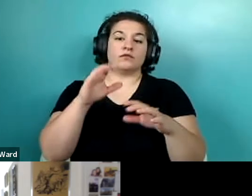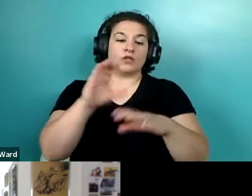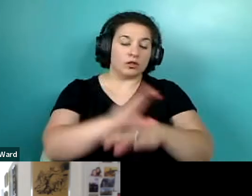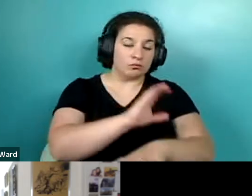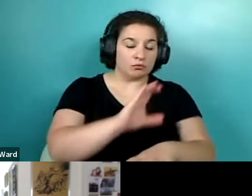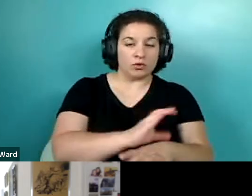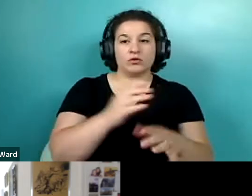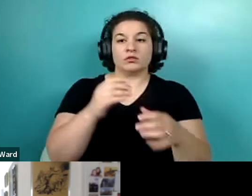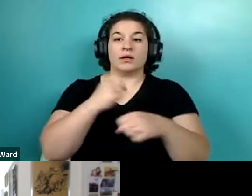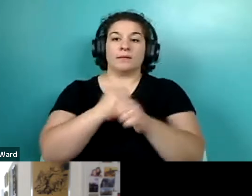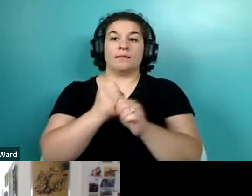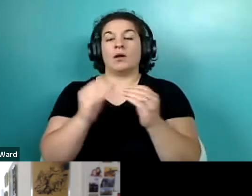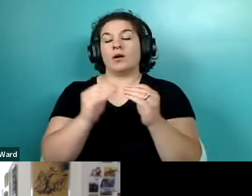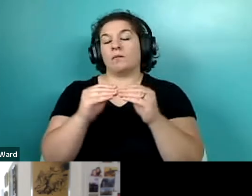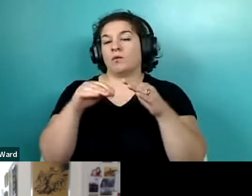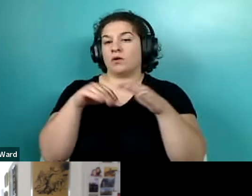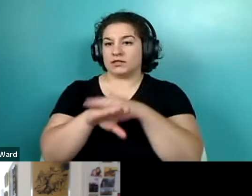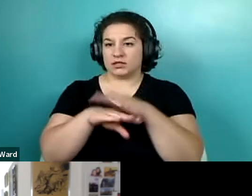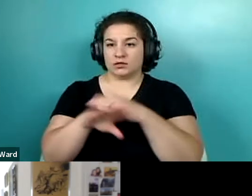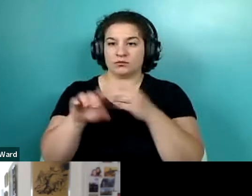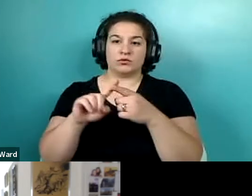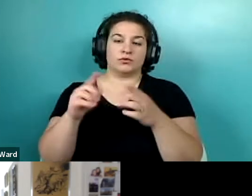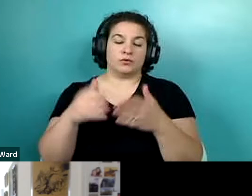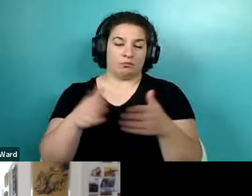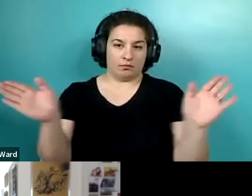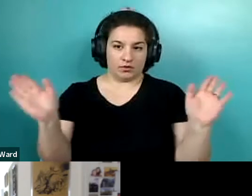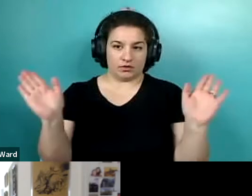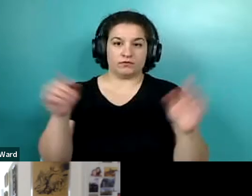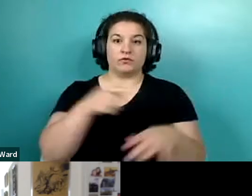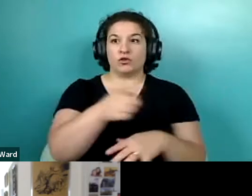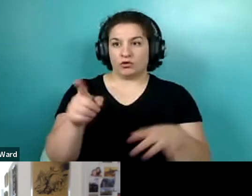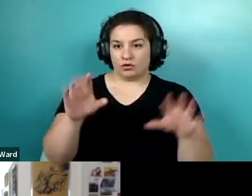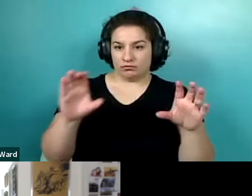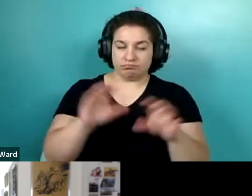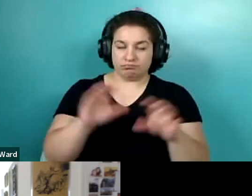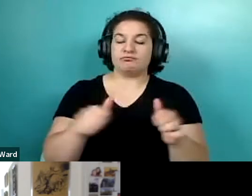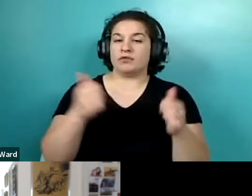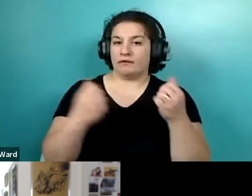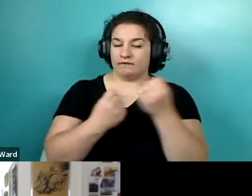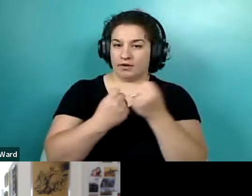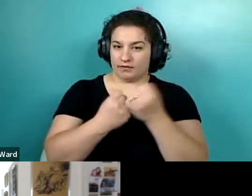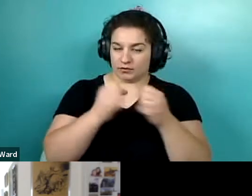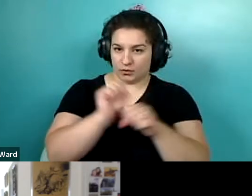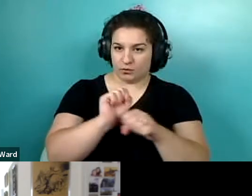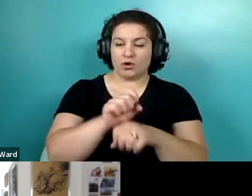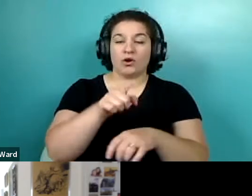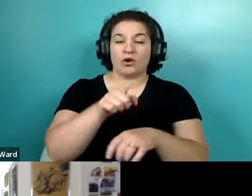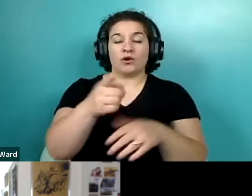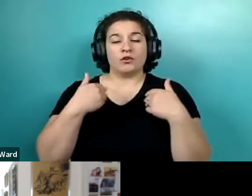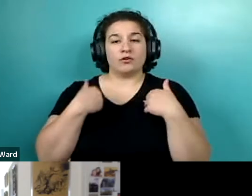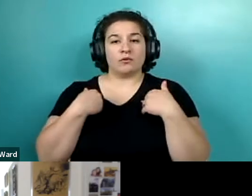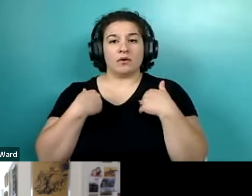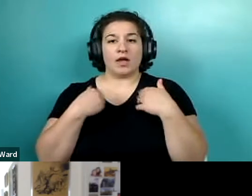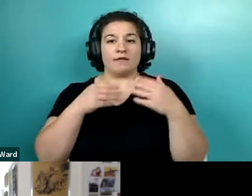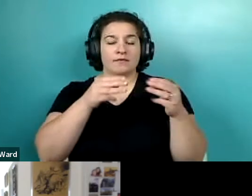And you've done a lot of advocacy work yourself, and I know you've communicated a lot with legislators. Do you have methods that you suggest for